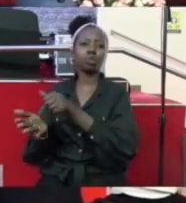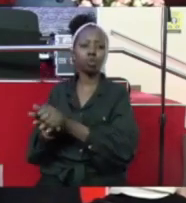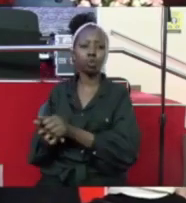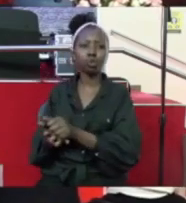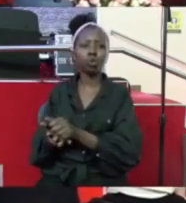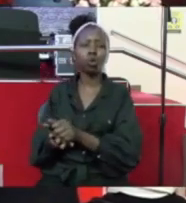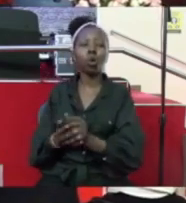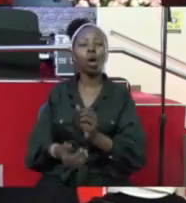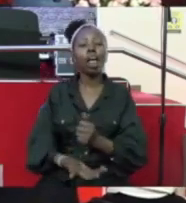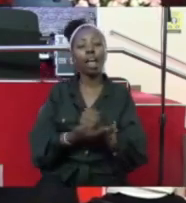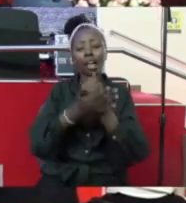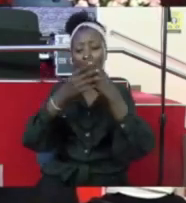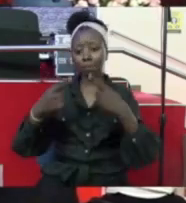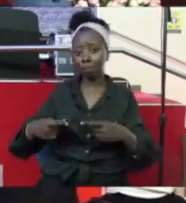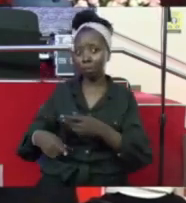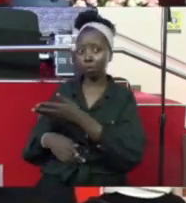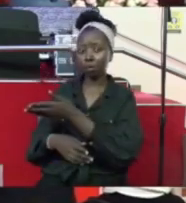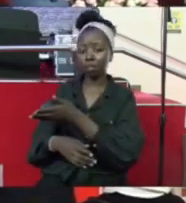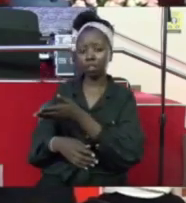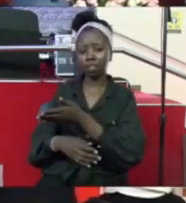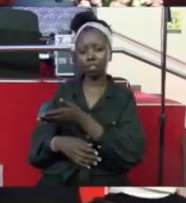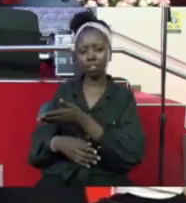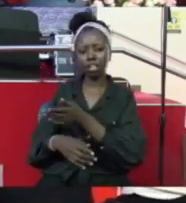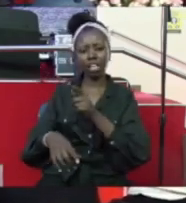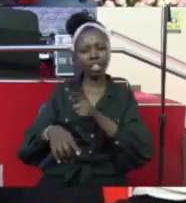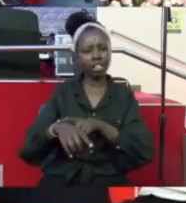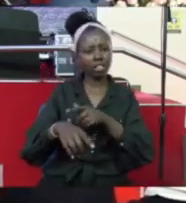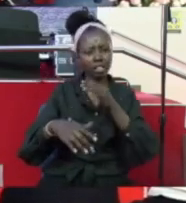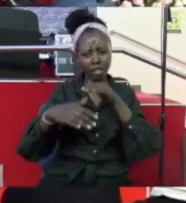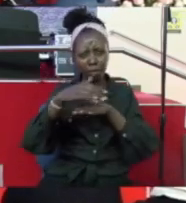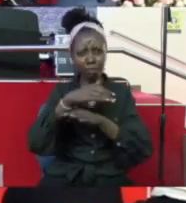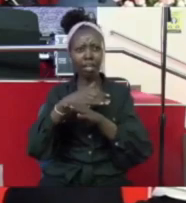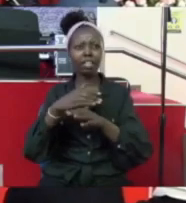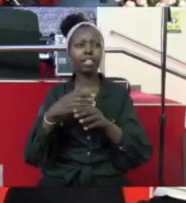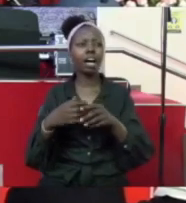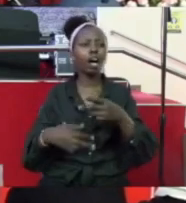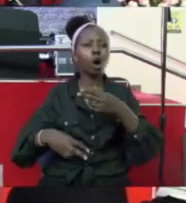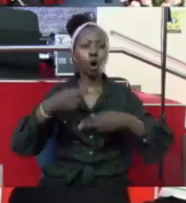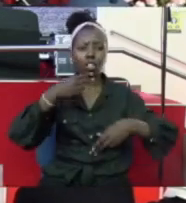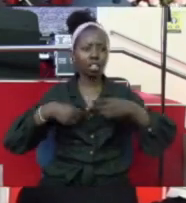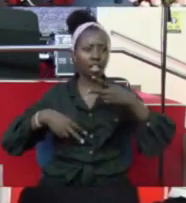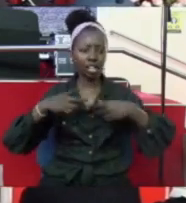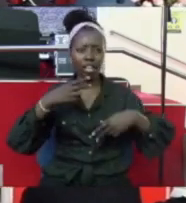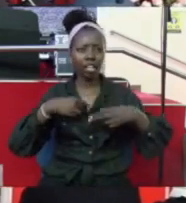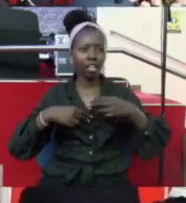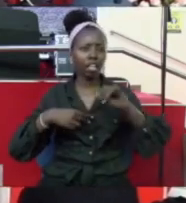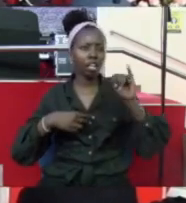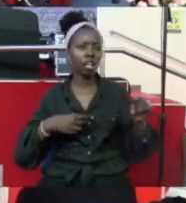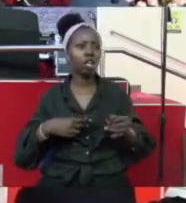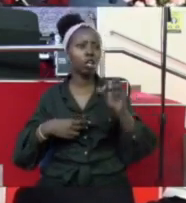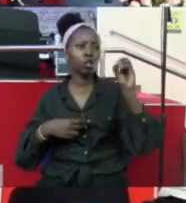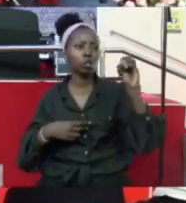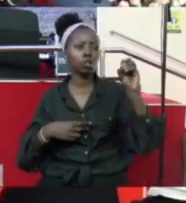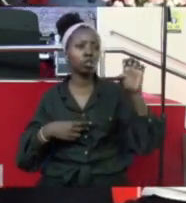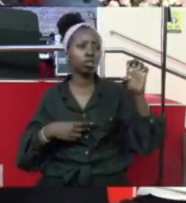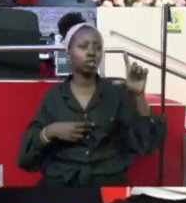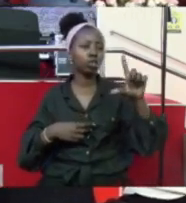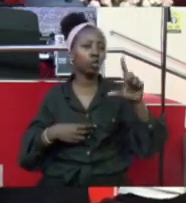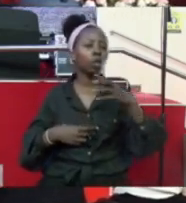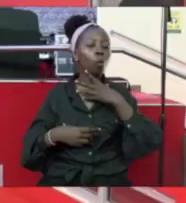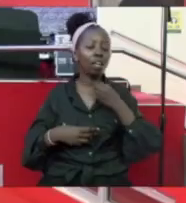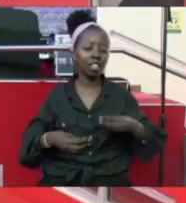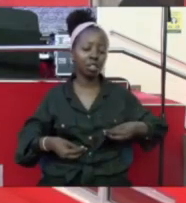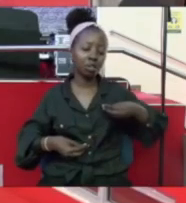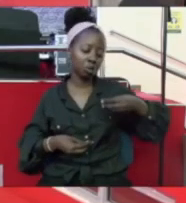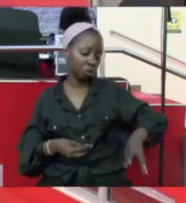hadi pale kwenye hoteli walipokuwa nakaa. When they reached there, Joel Austin went to his pocket and he was about to give some money. Walipofika